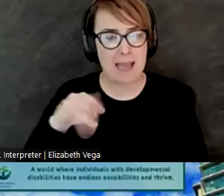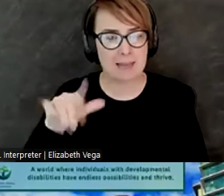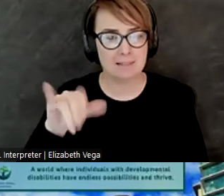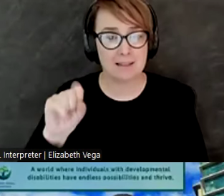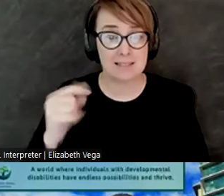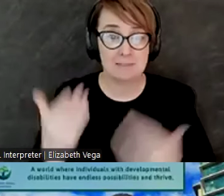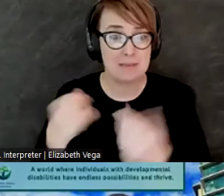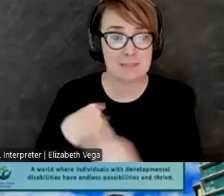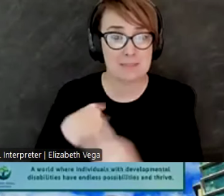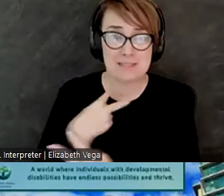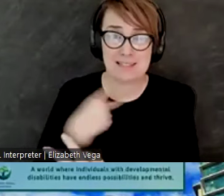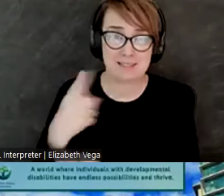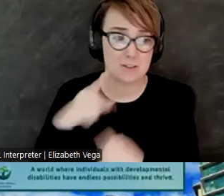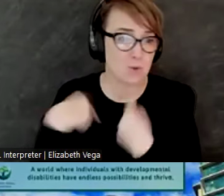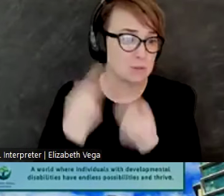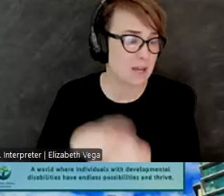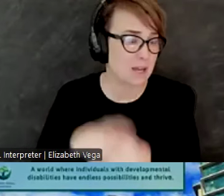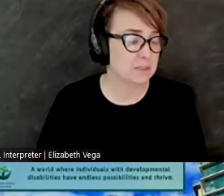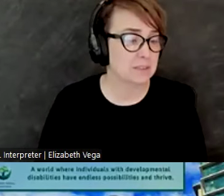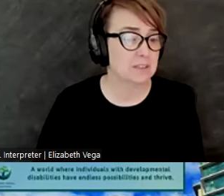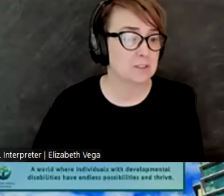Thank you.